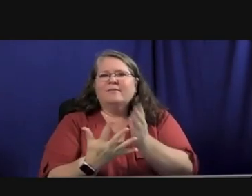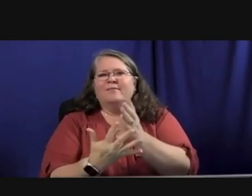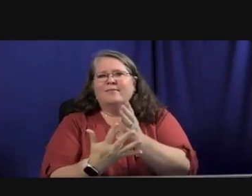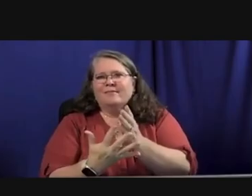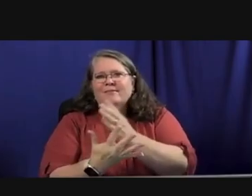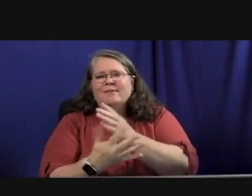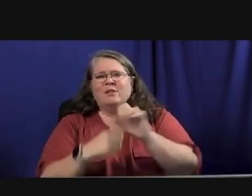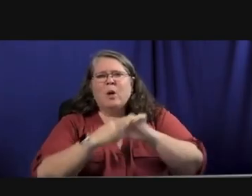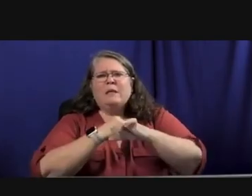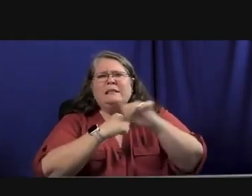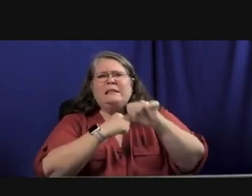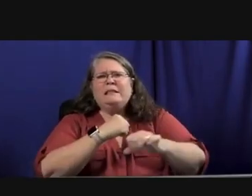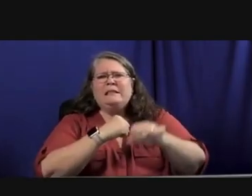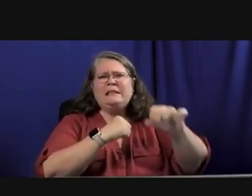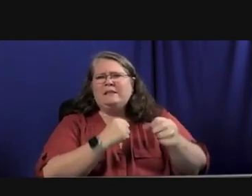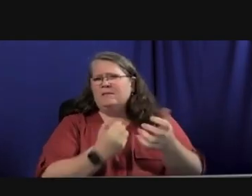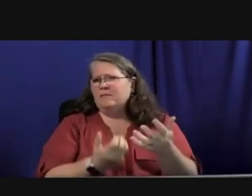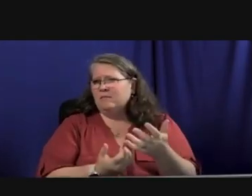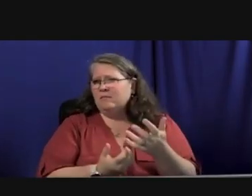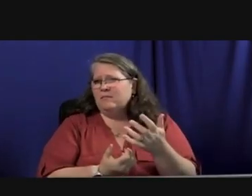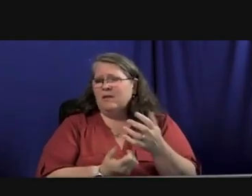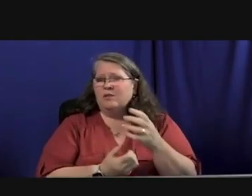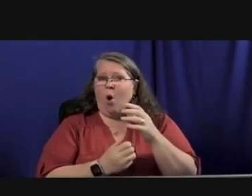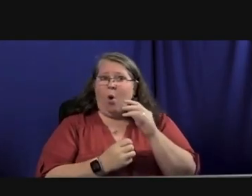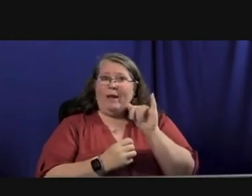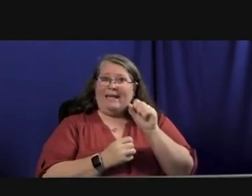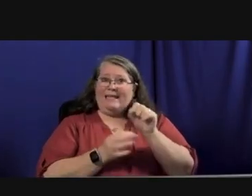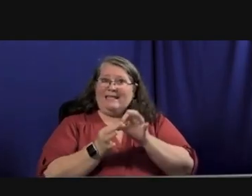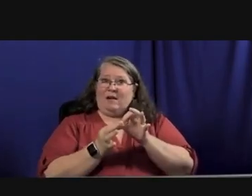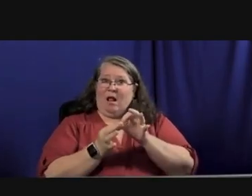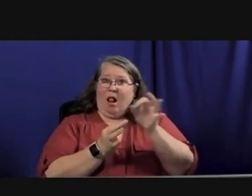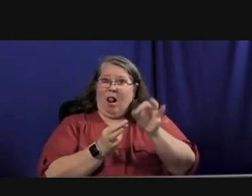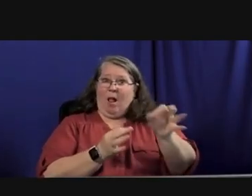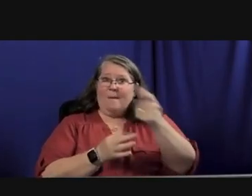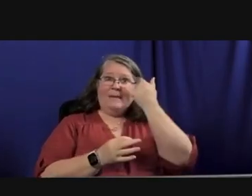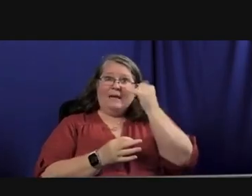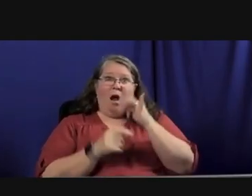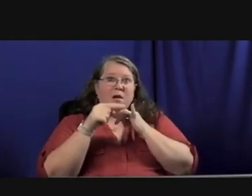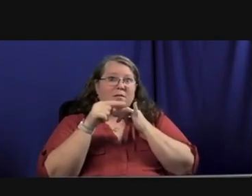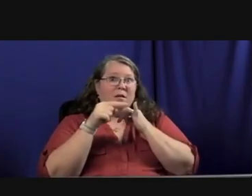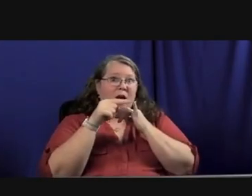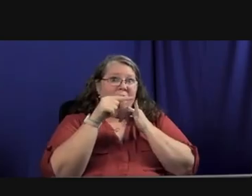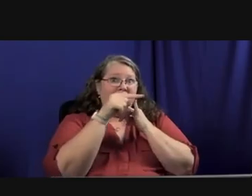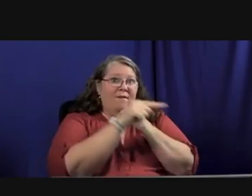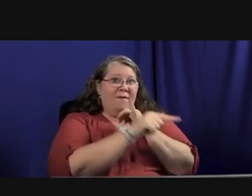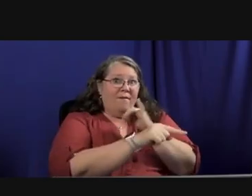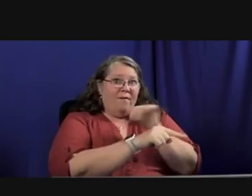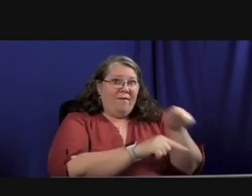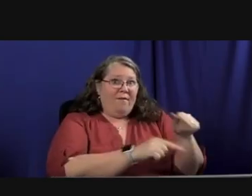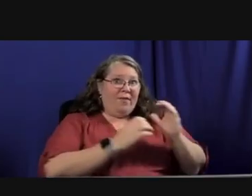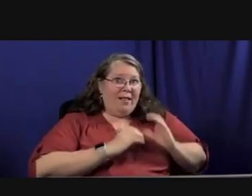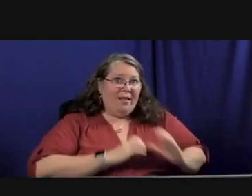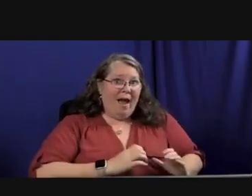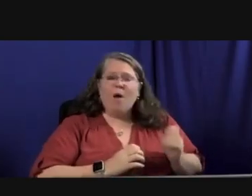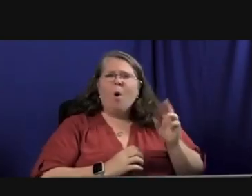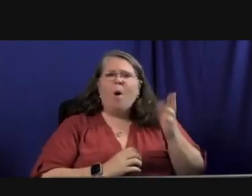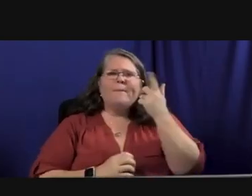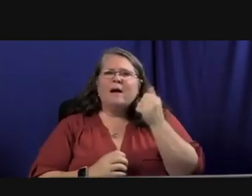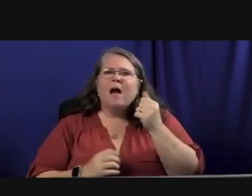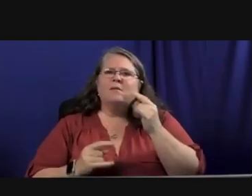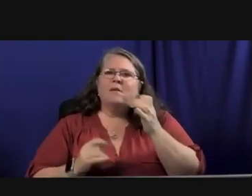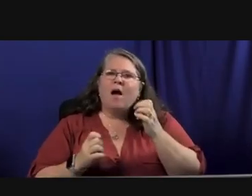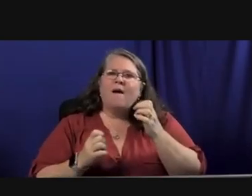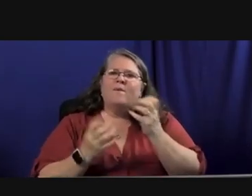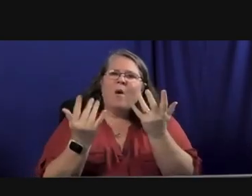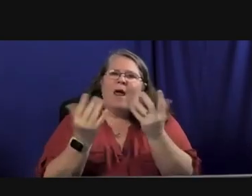people, then we have to go back to the beginning, make that clarification, and go through that five people again.